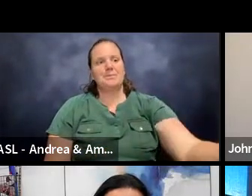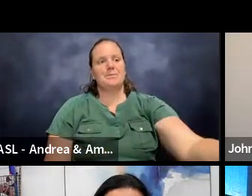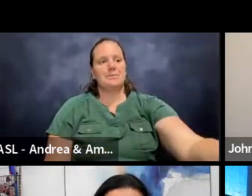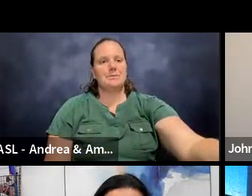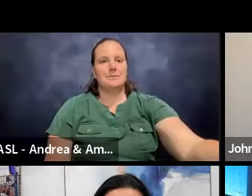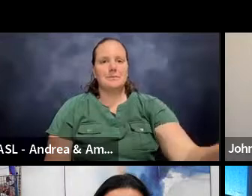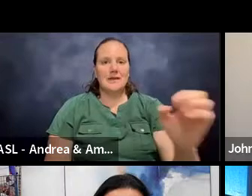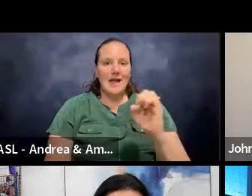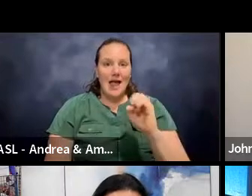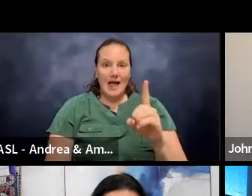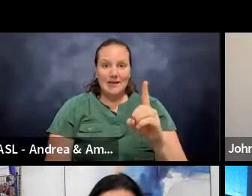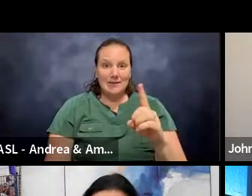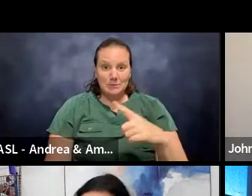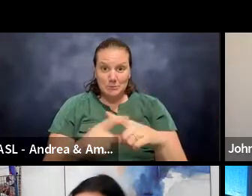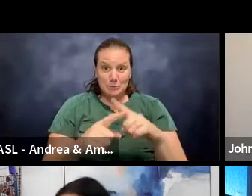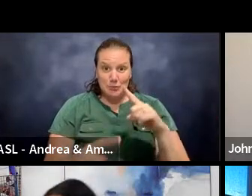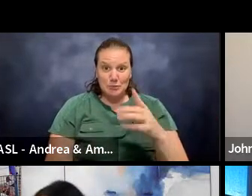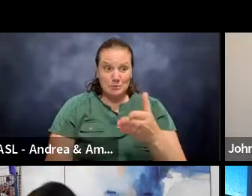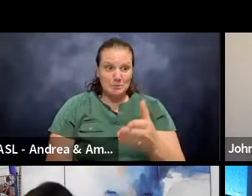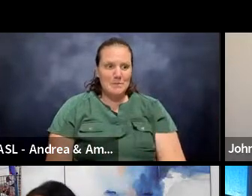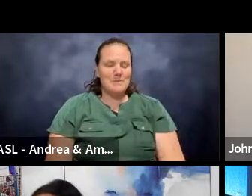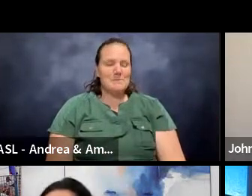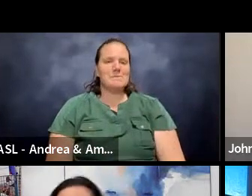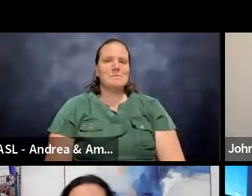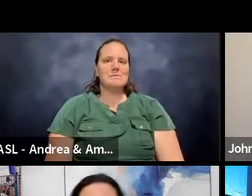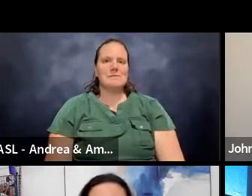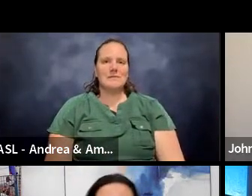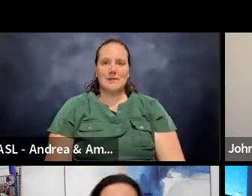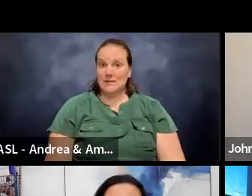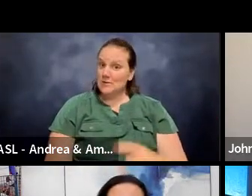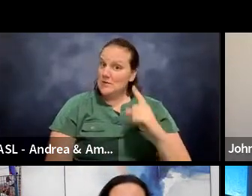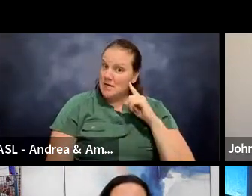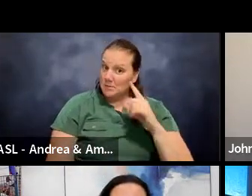I think I saw you unmuted. Yes, can you hear me okay?